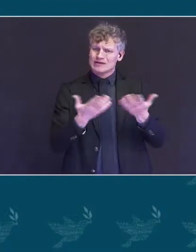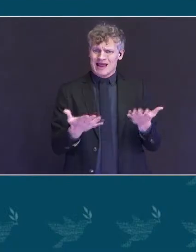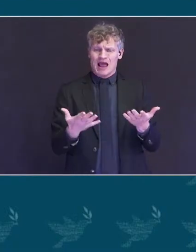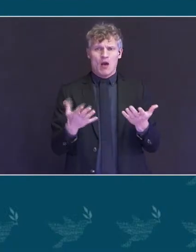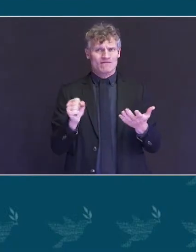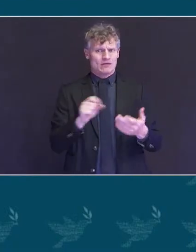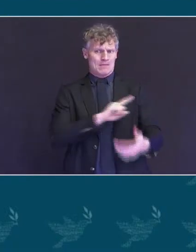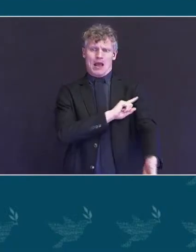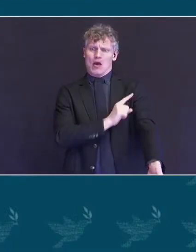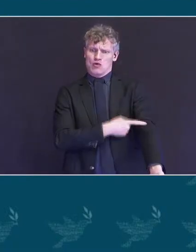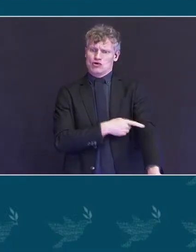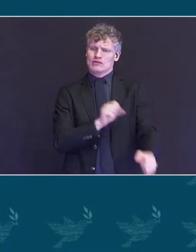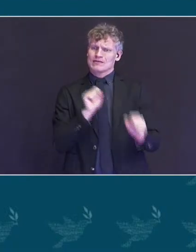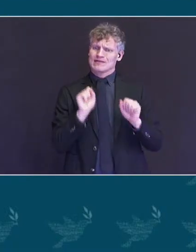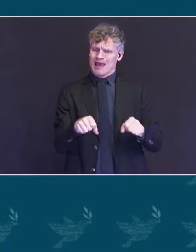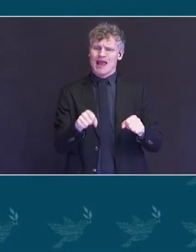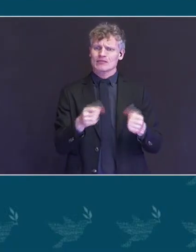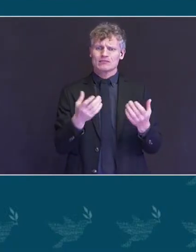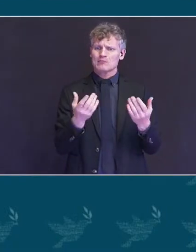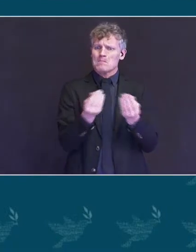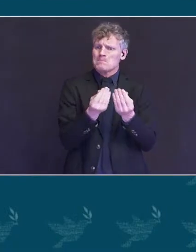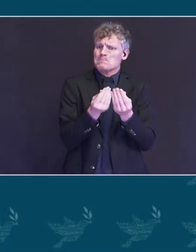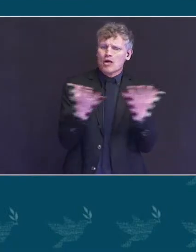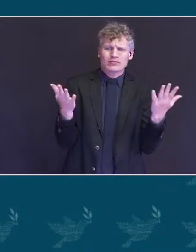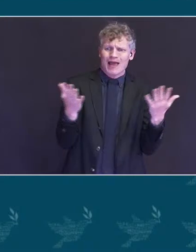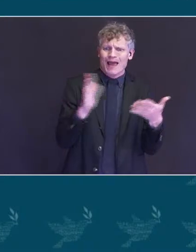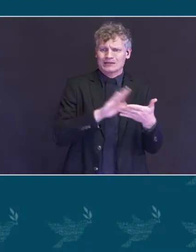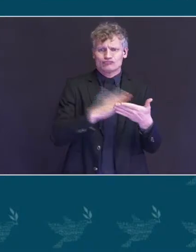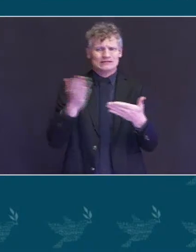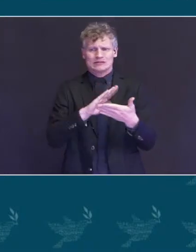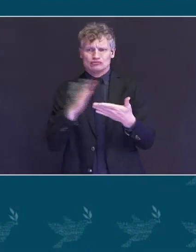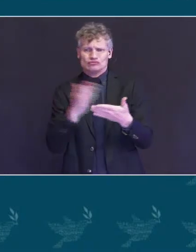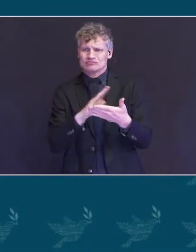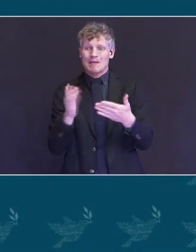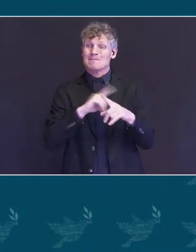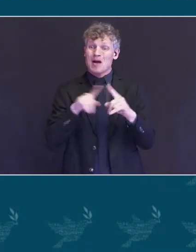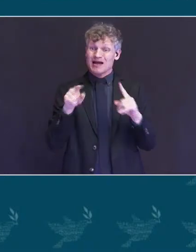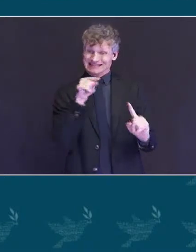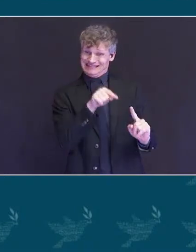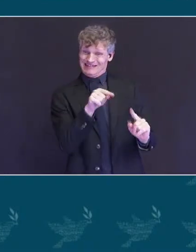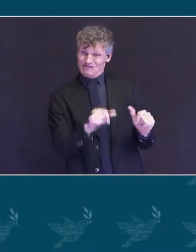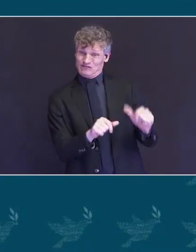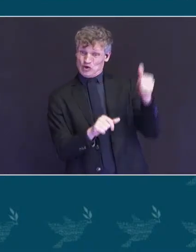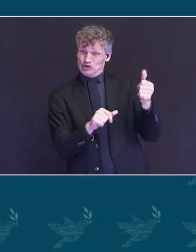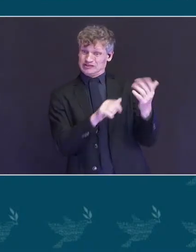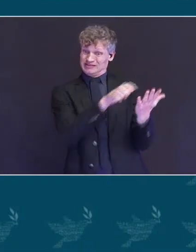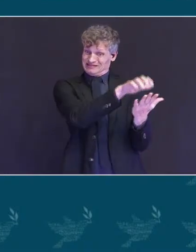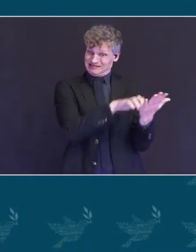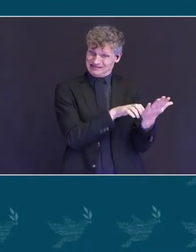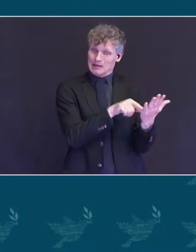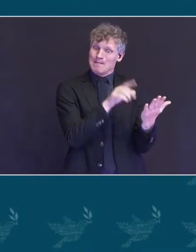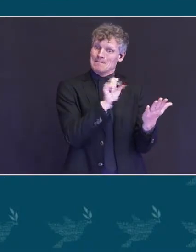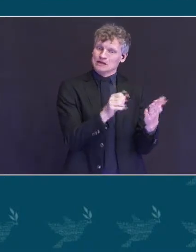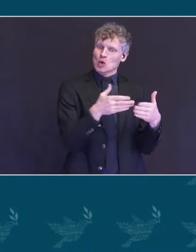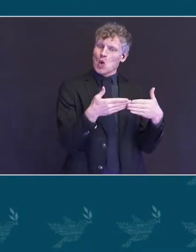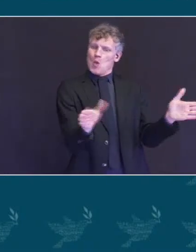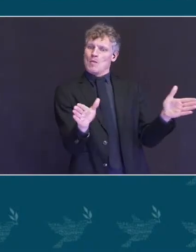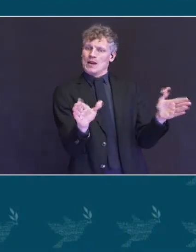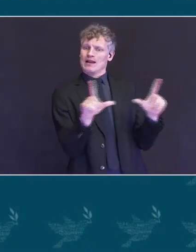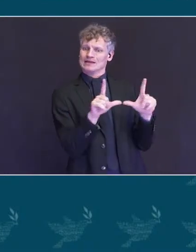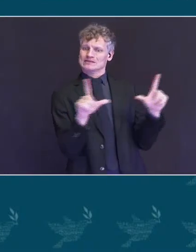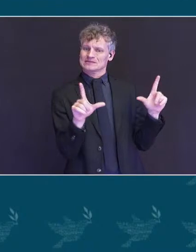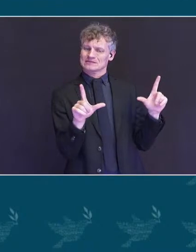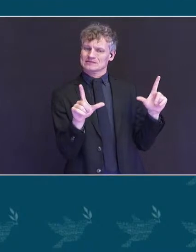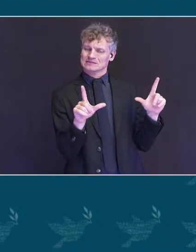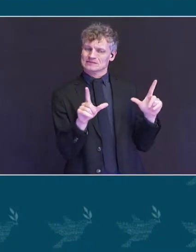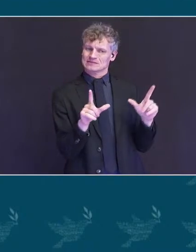education, but only if the content is openly licensed. OERs, or open education resources, empower